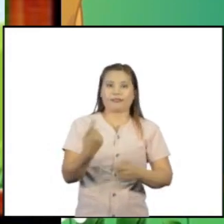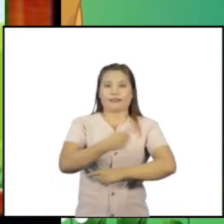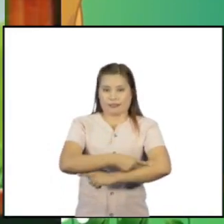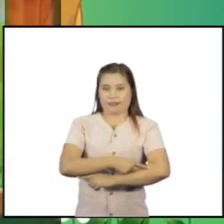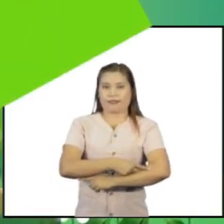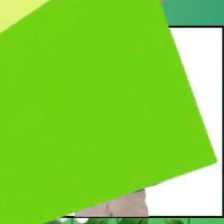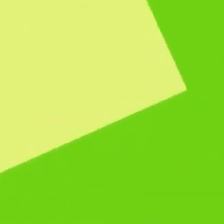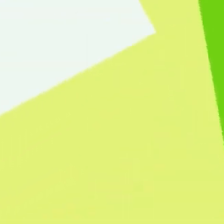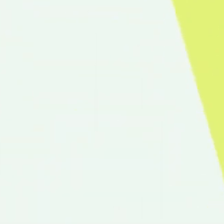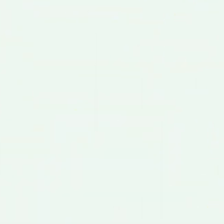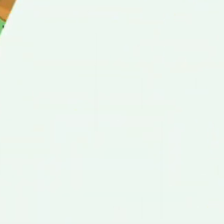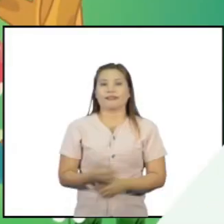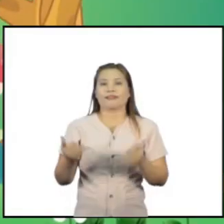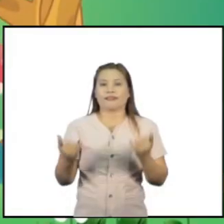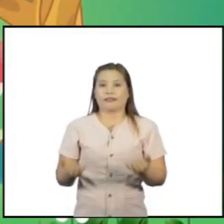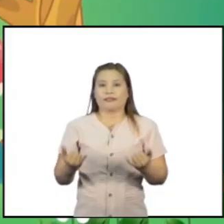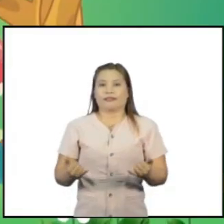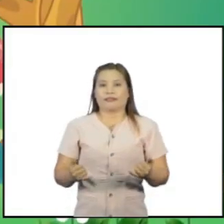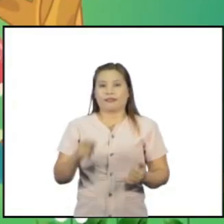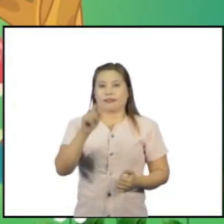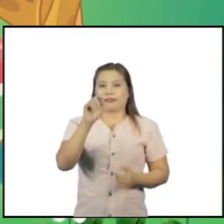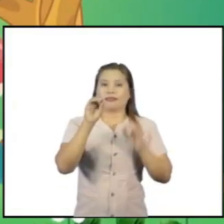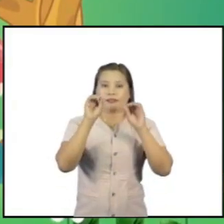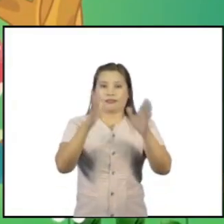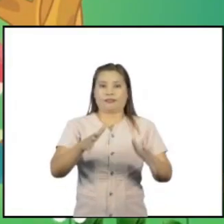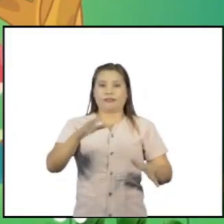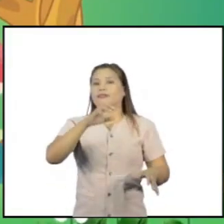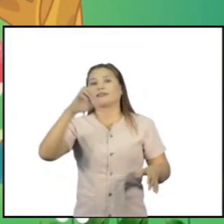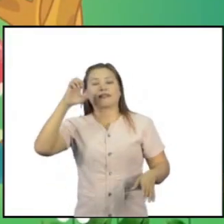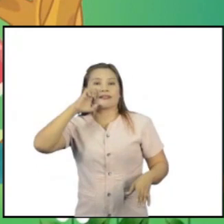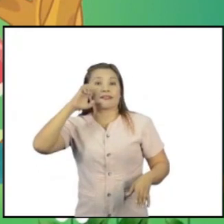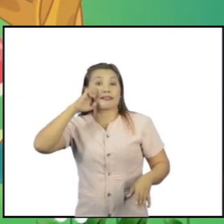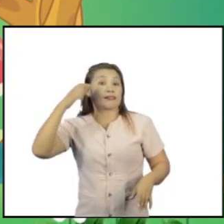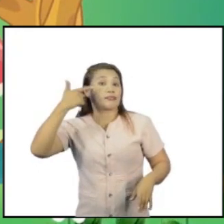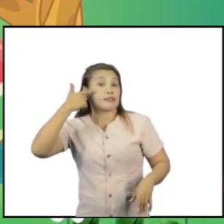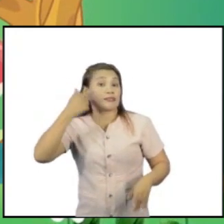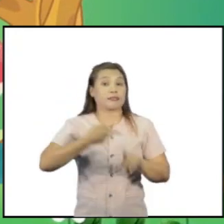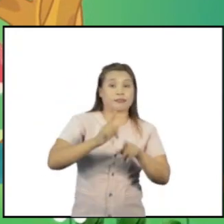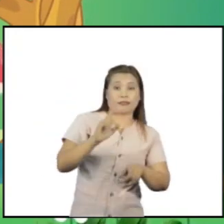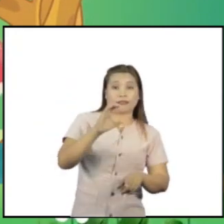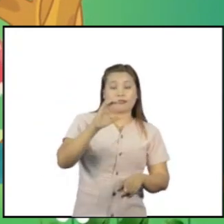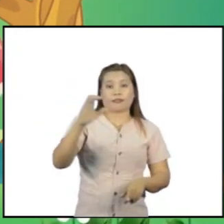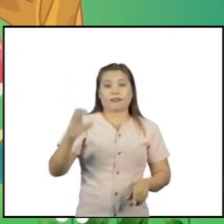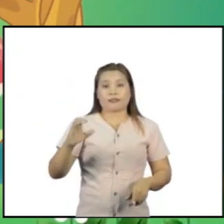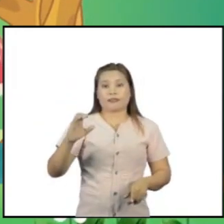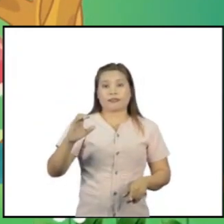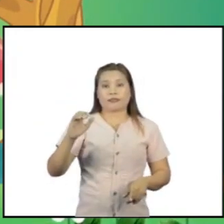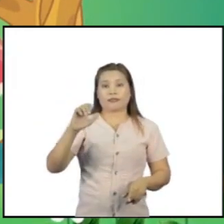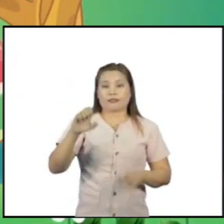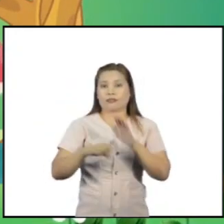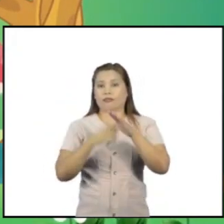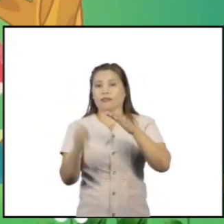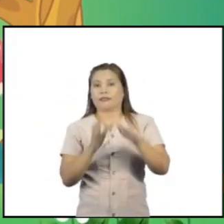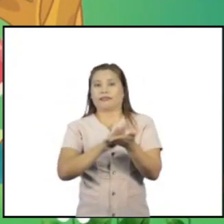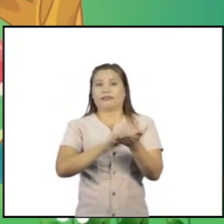today. This is Teacher Eloina Gutierez from Cabinuangan Central